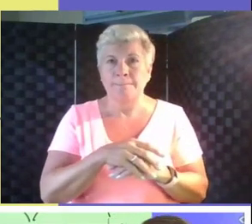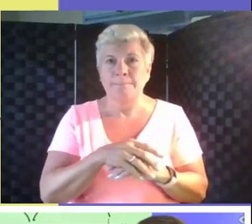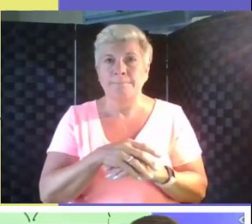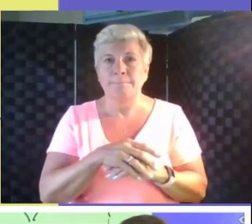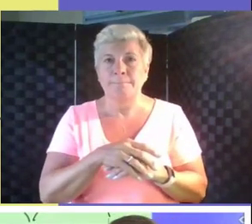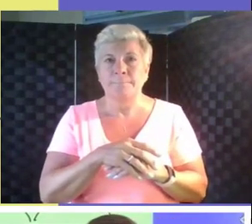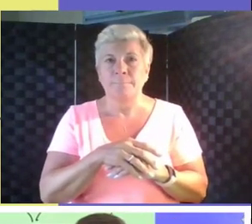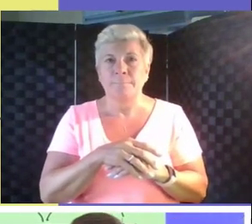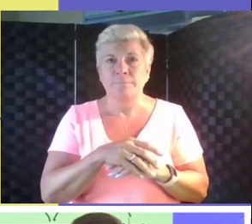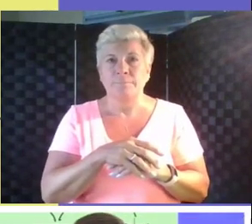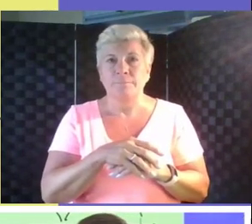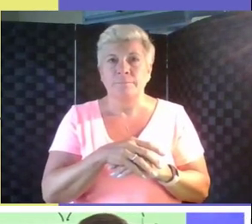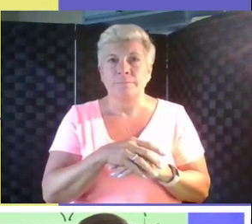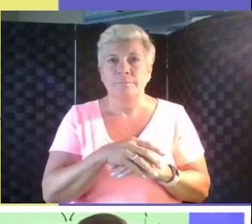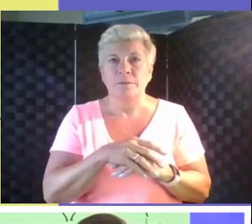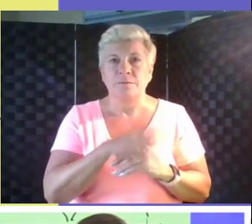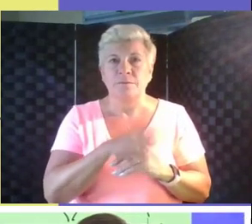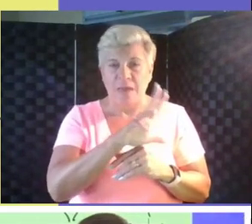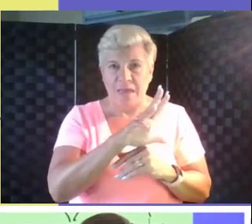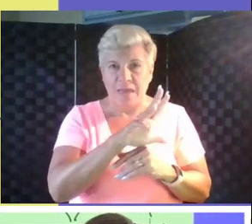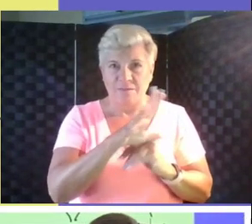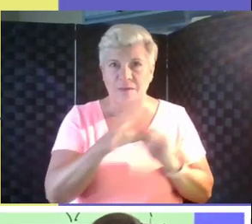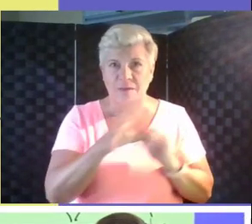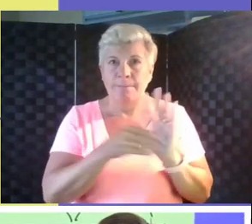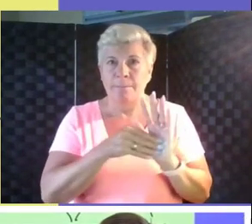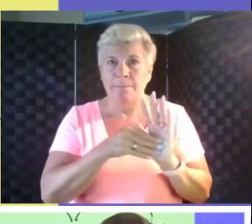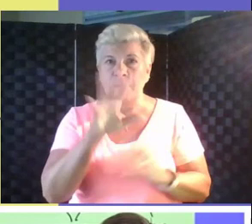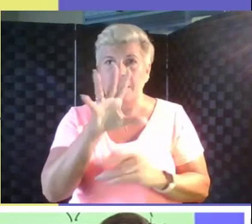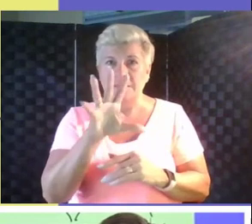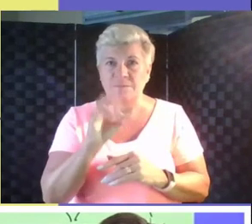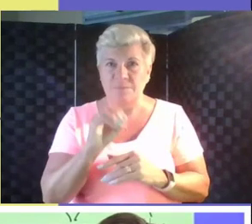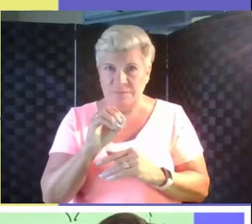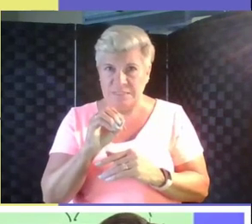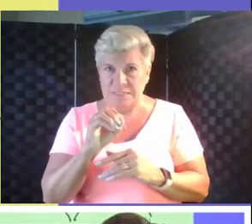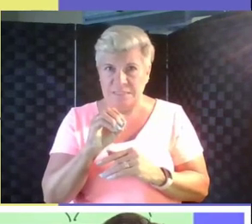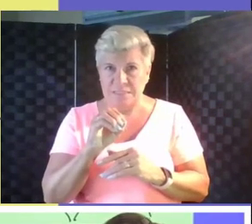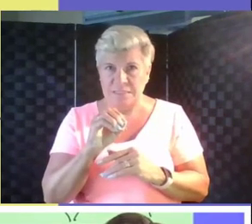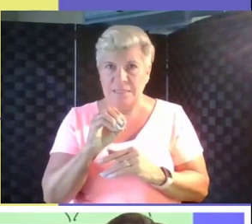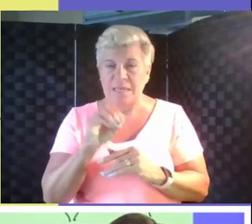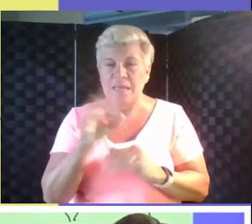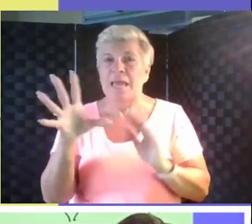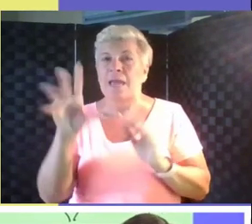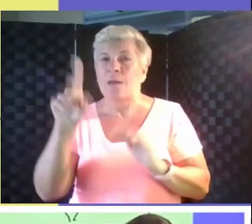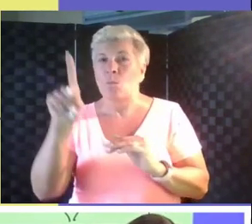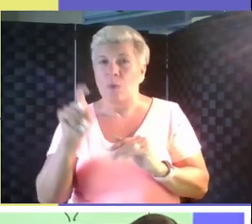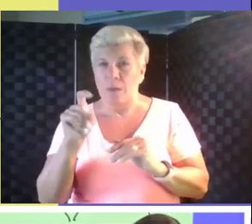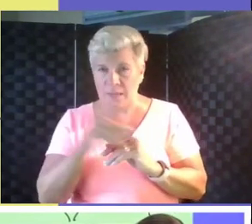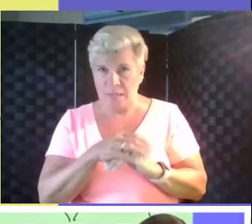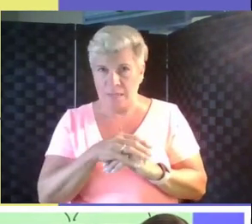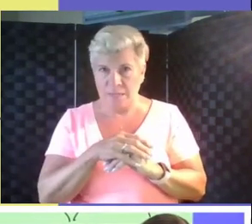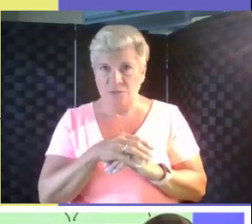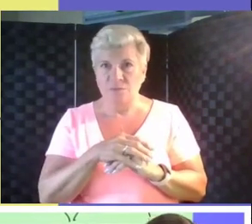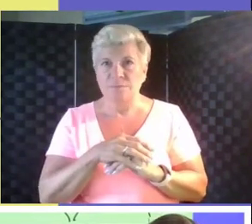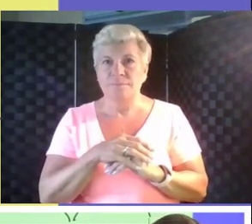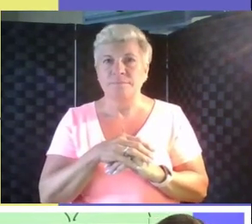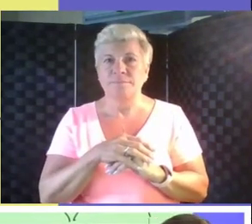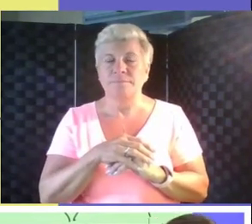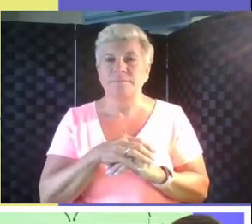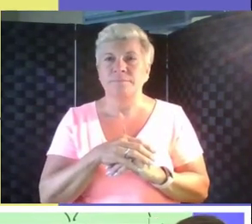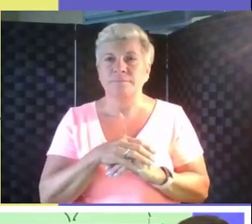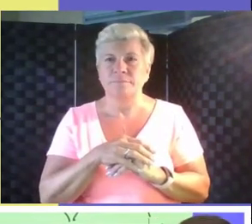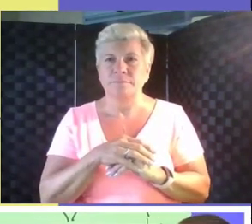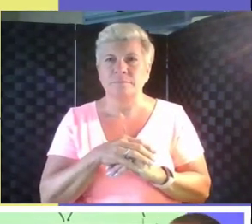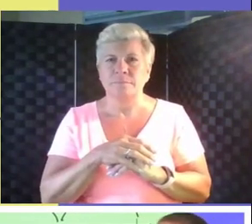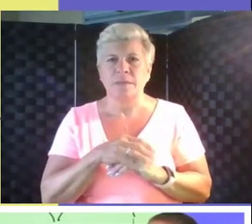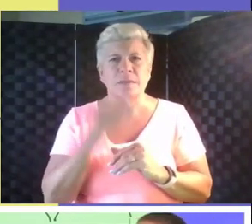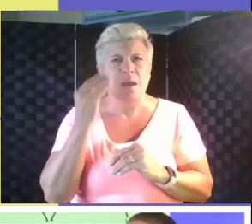now I've got 5 and 50 and 100.